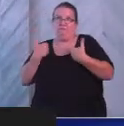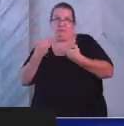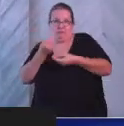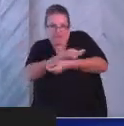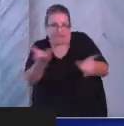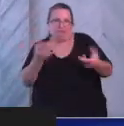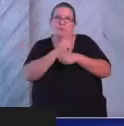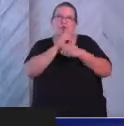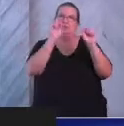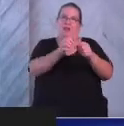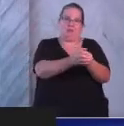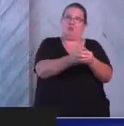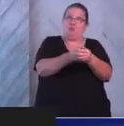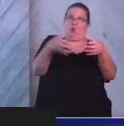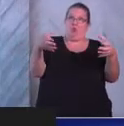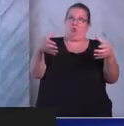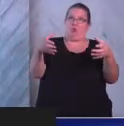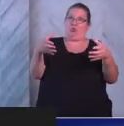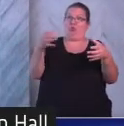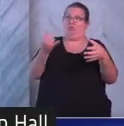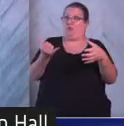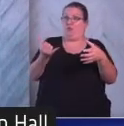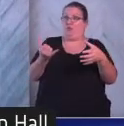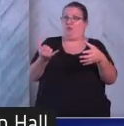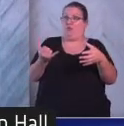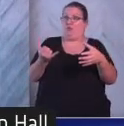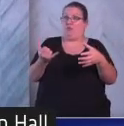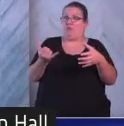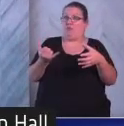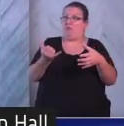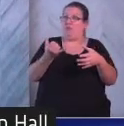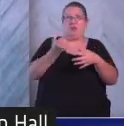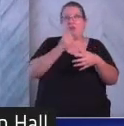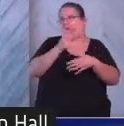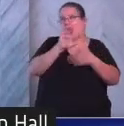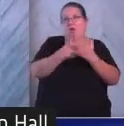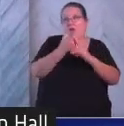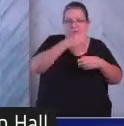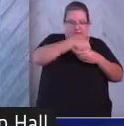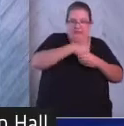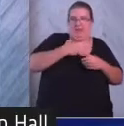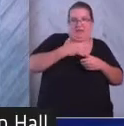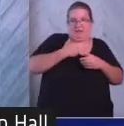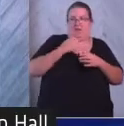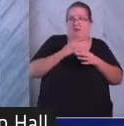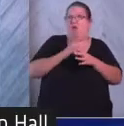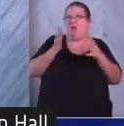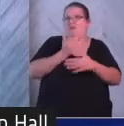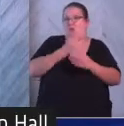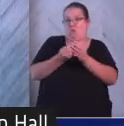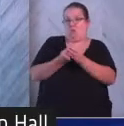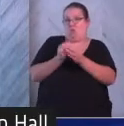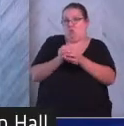reality, because growth right now is going to come from not all within our country, but indeed a lot of it is going to be coming from those